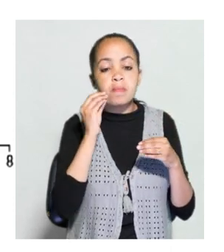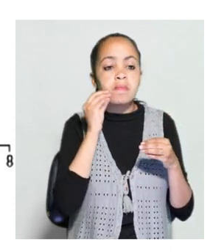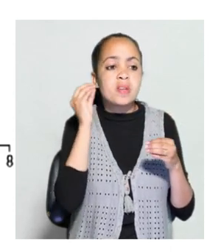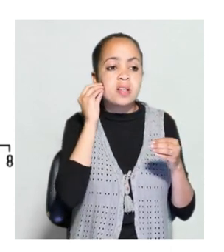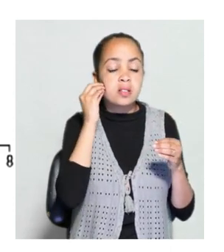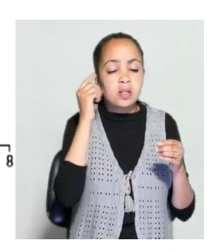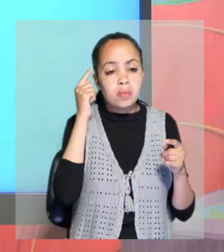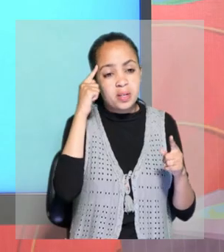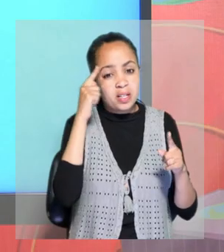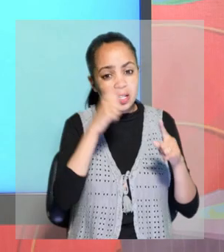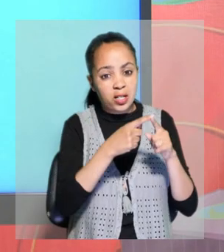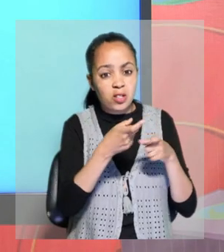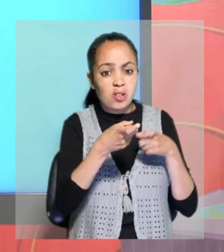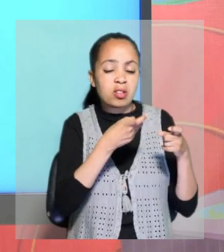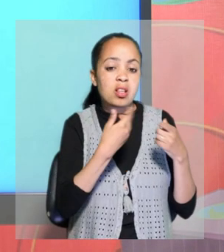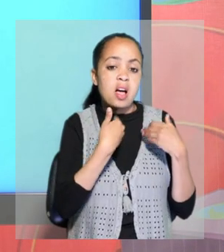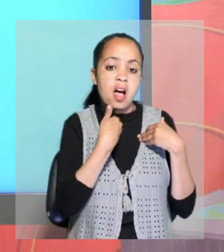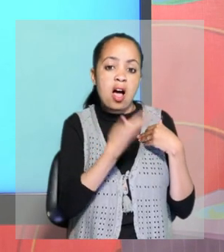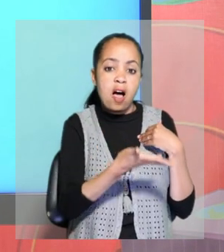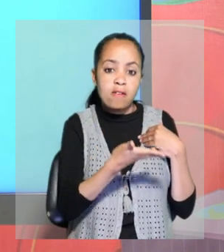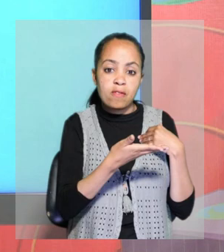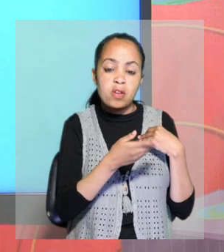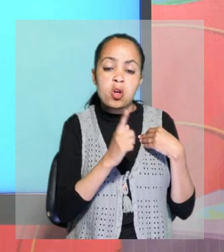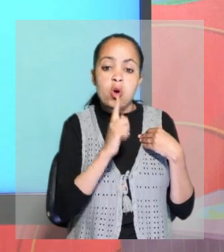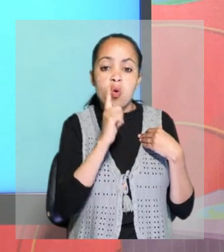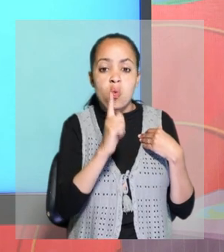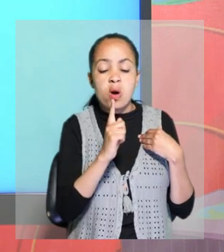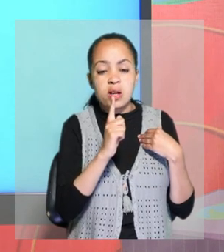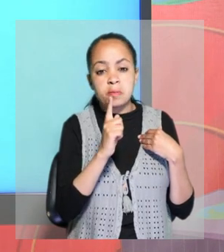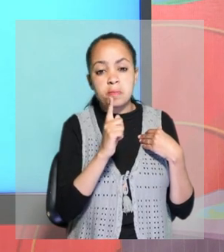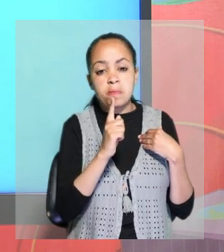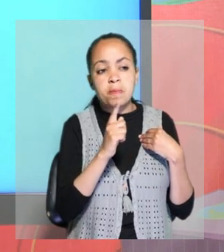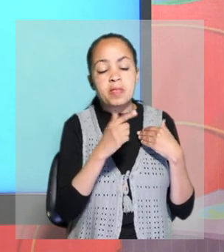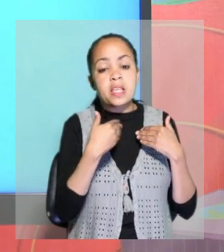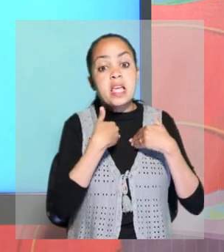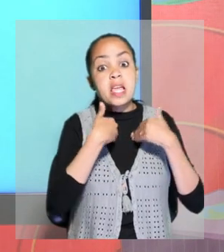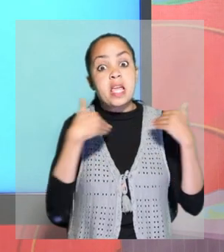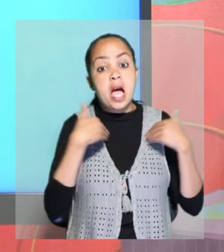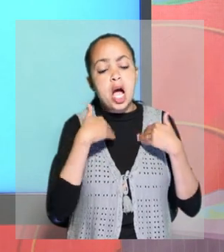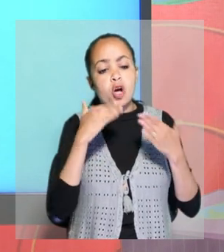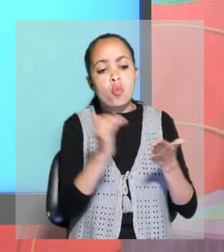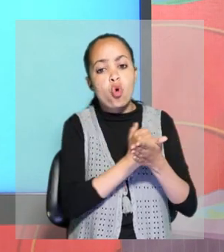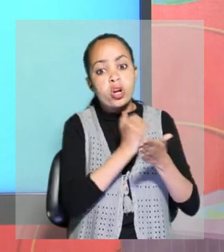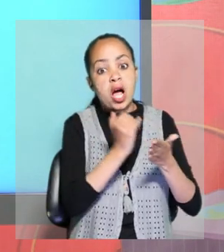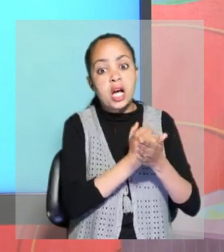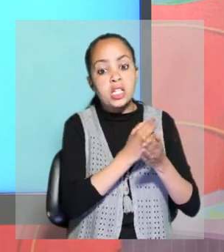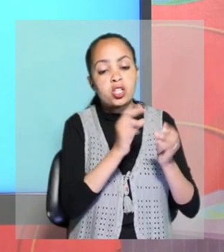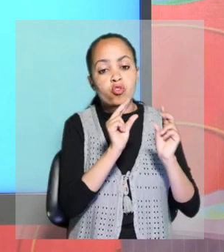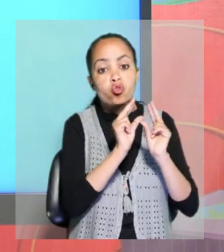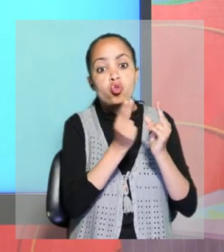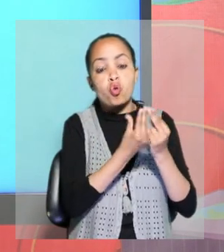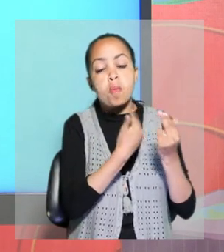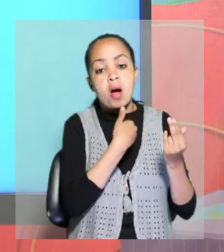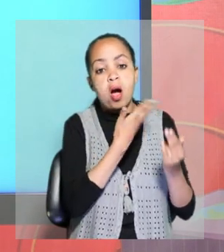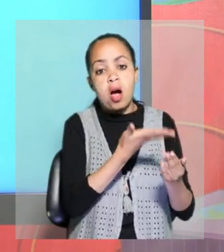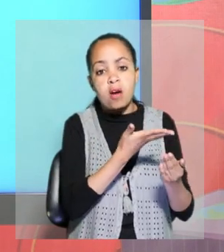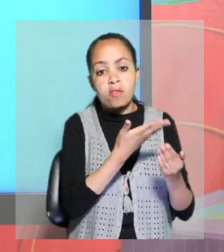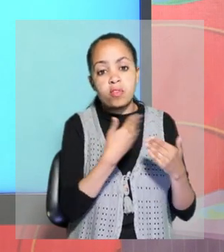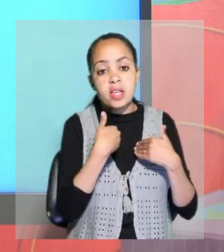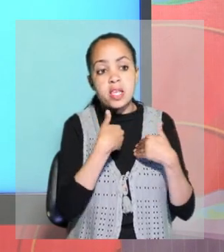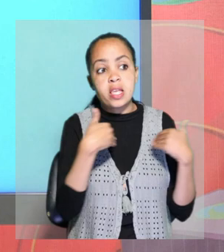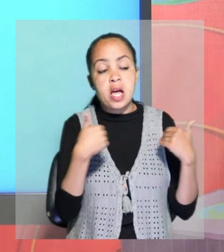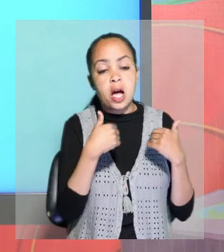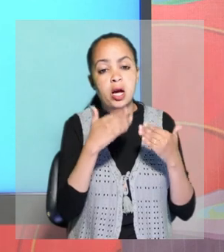be found here. A stationary pyramid. One, young productive group is found here.